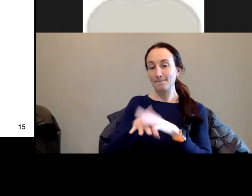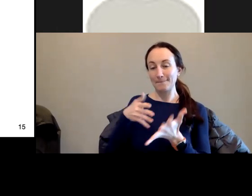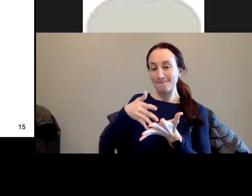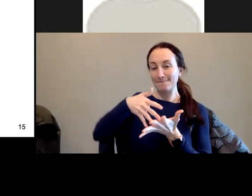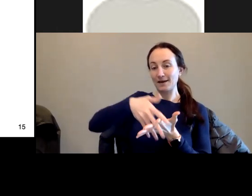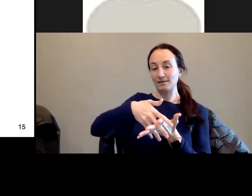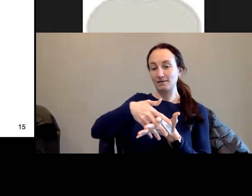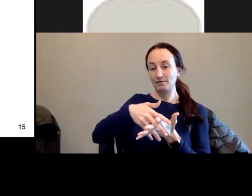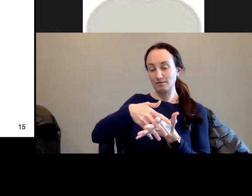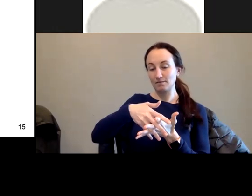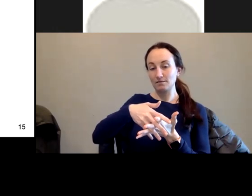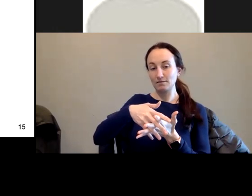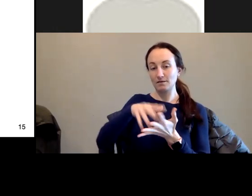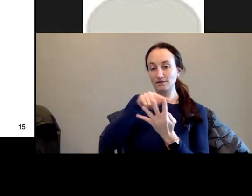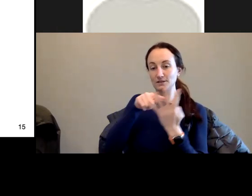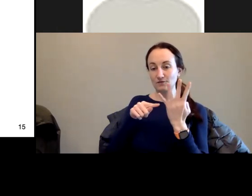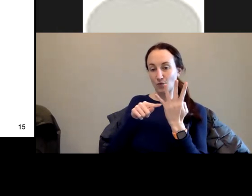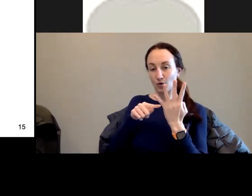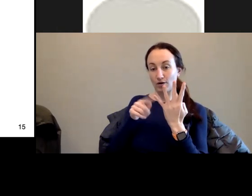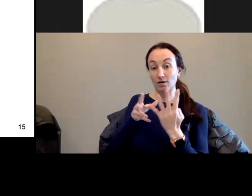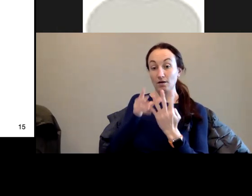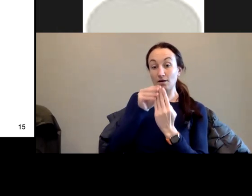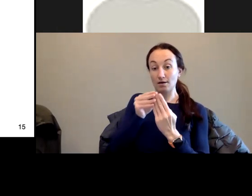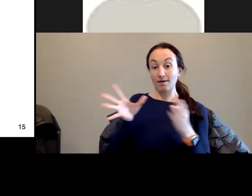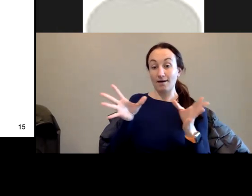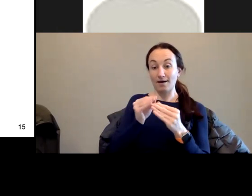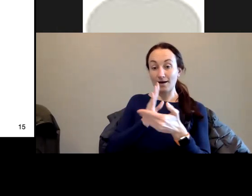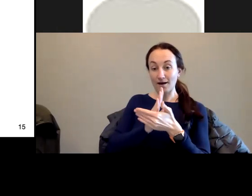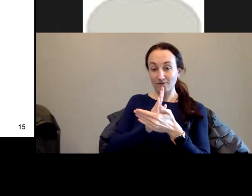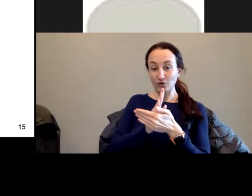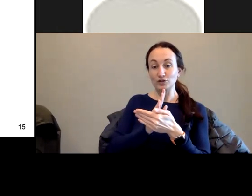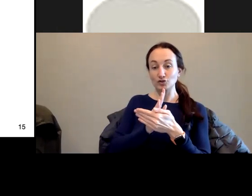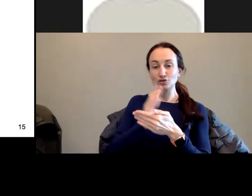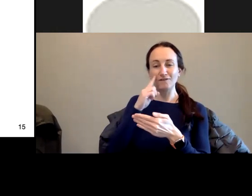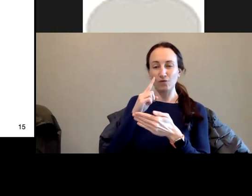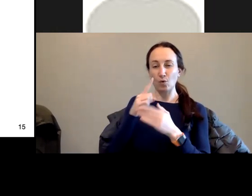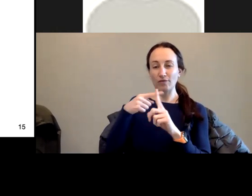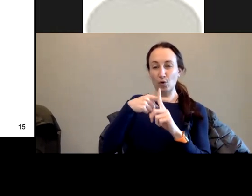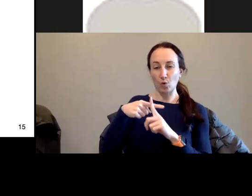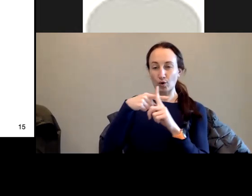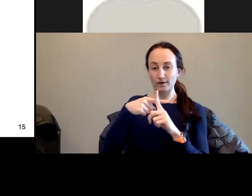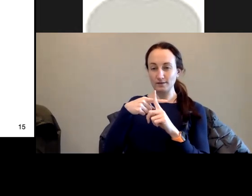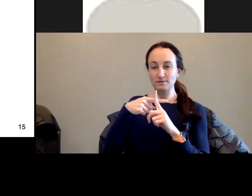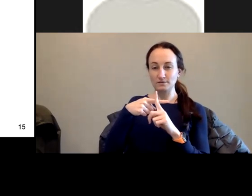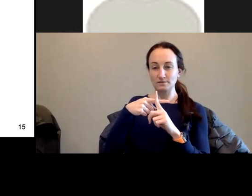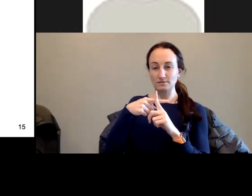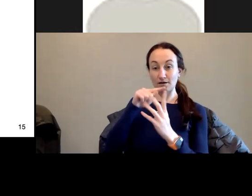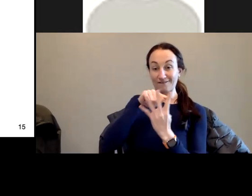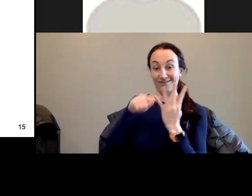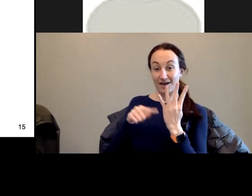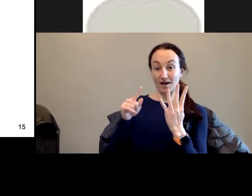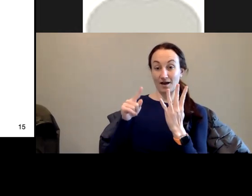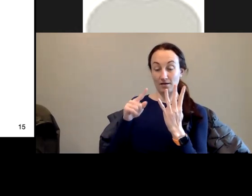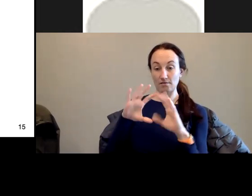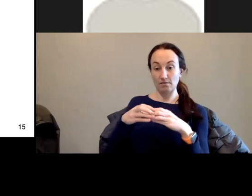the of these four, and you take the average for the coordinate of this block. It will